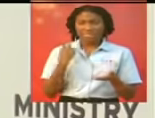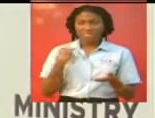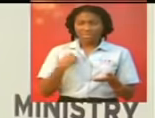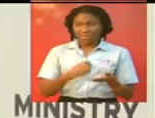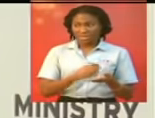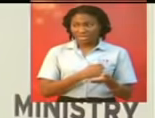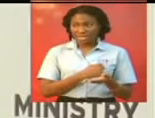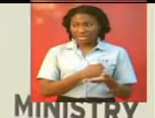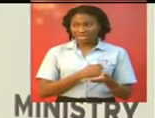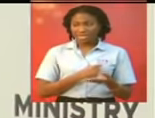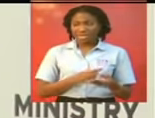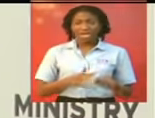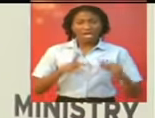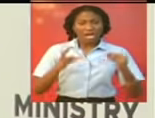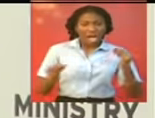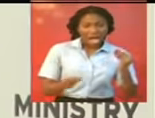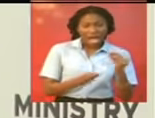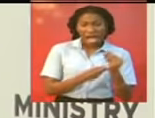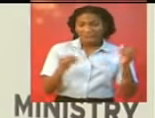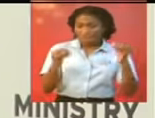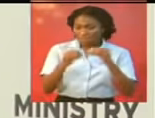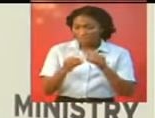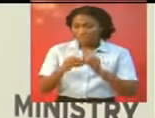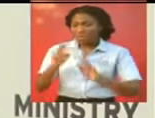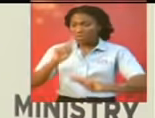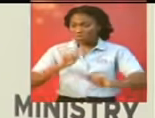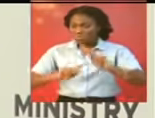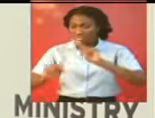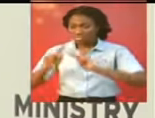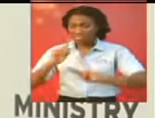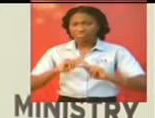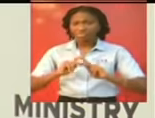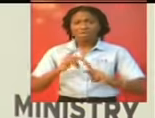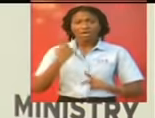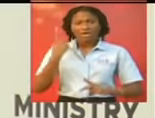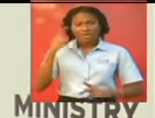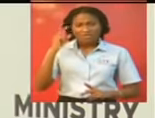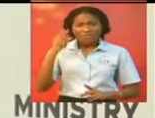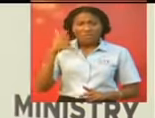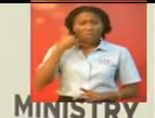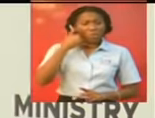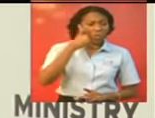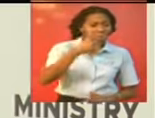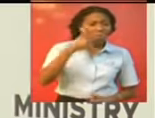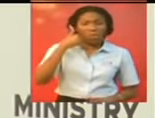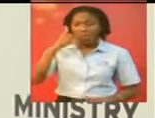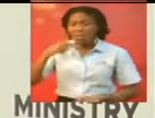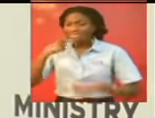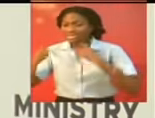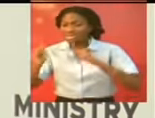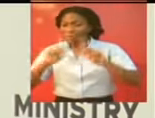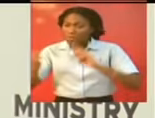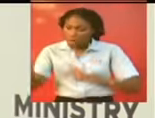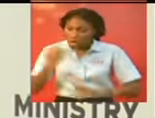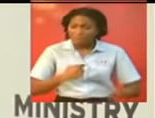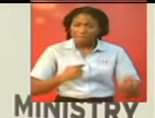of the personnel that we have responsible for making those calls. So we anticipate